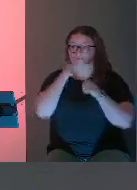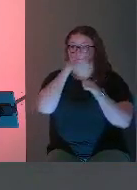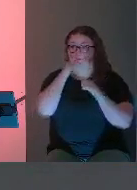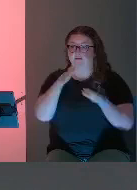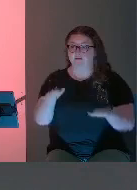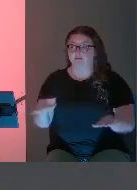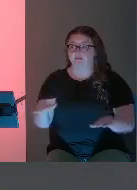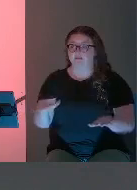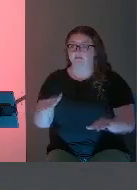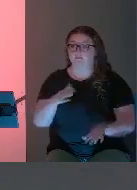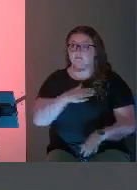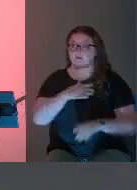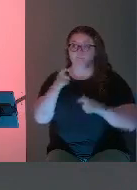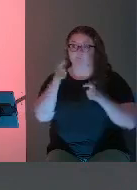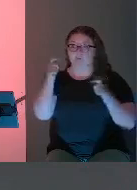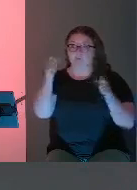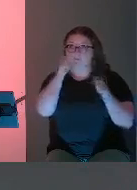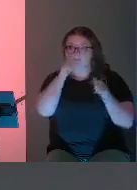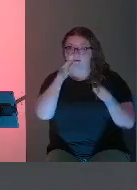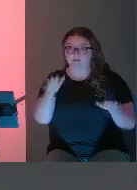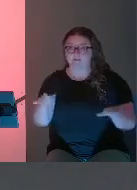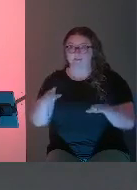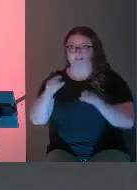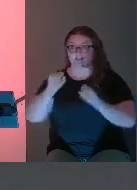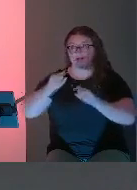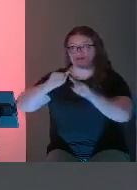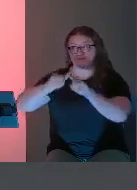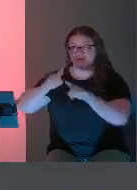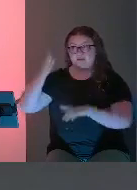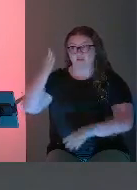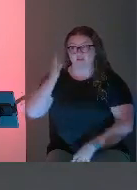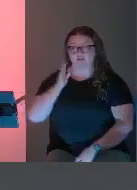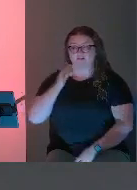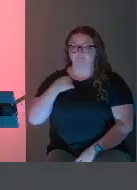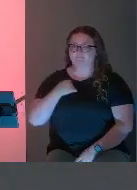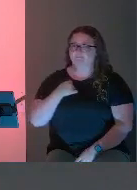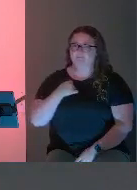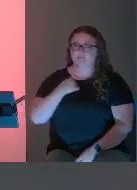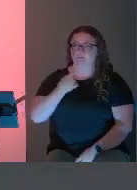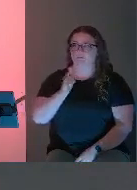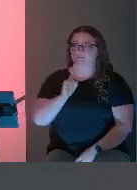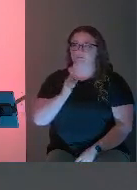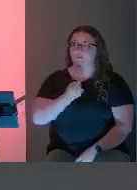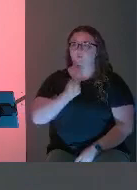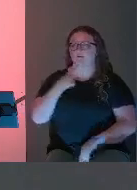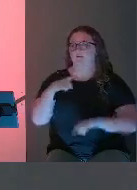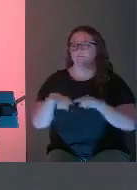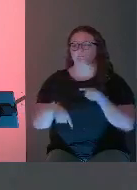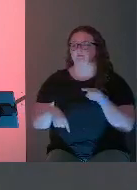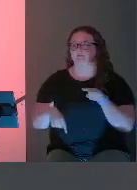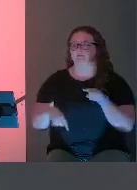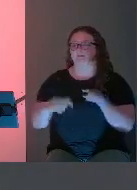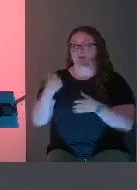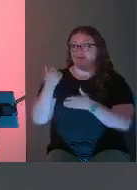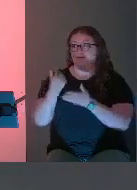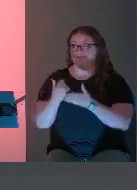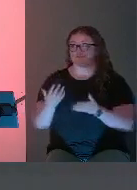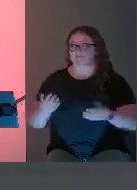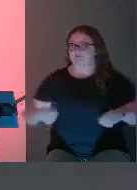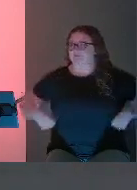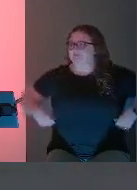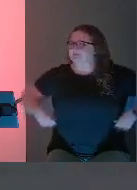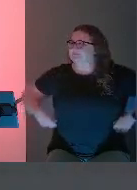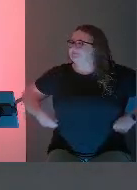that I have to depend on God. And I can't do it alone. Mm-hmm. Amen? Amen. All right, we're going to sing this song.